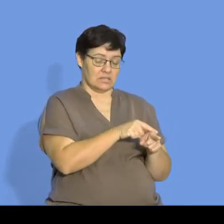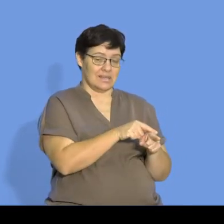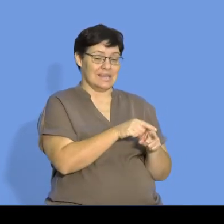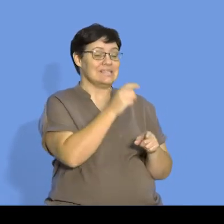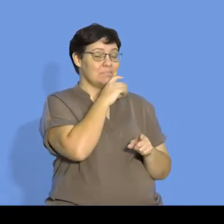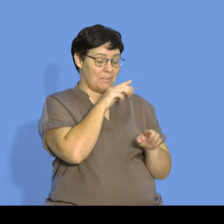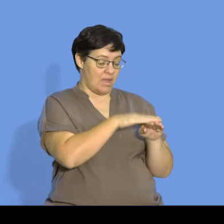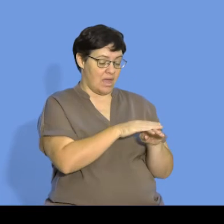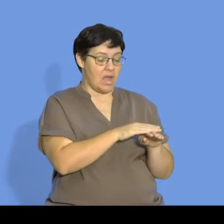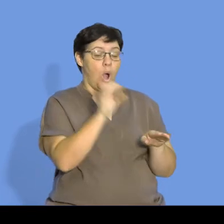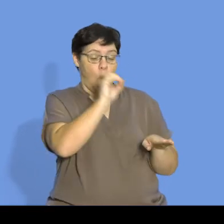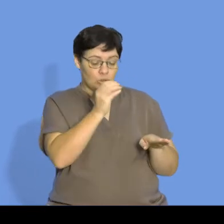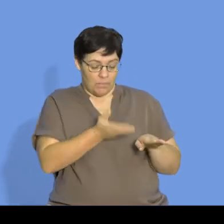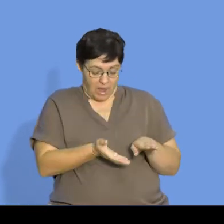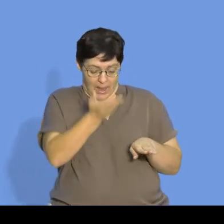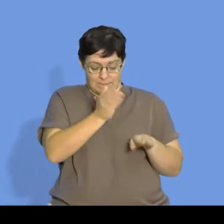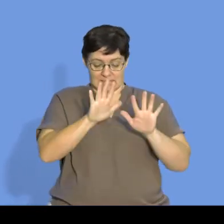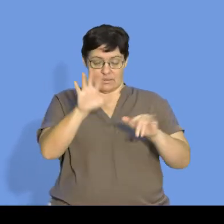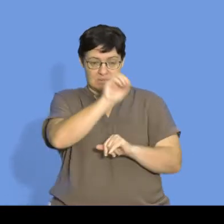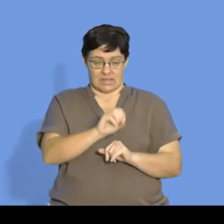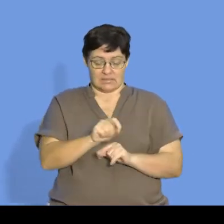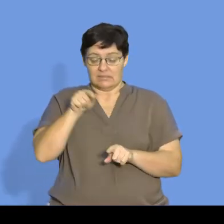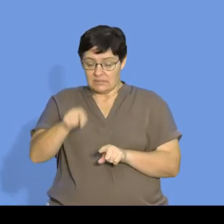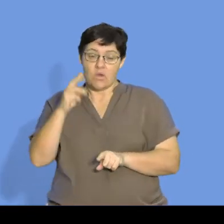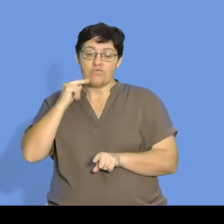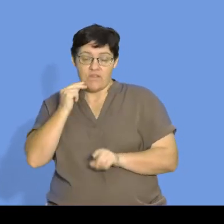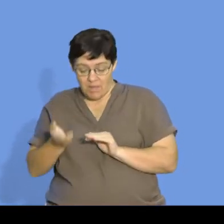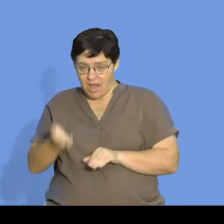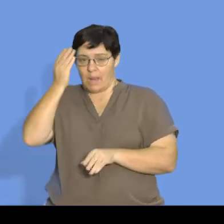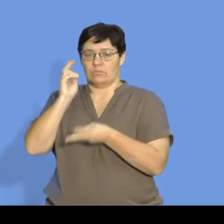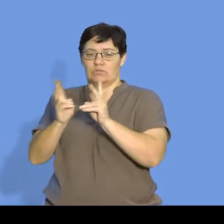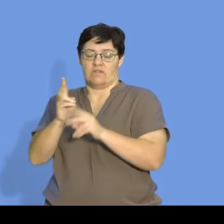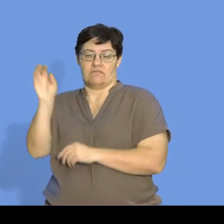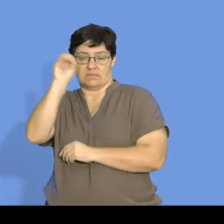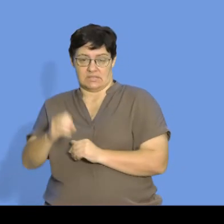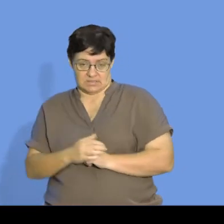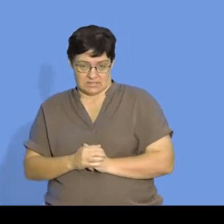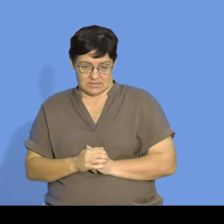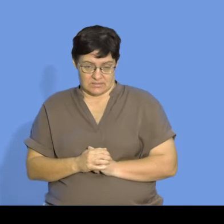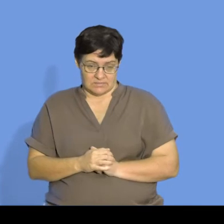by 10% and then by 12%. So therefore,